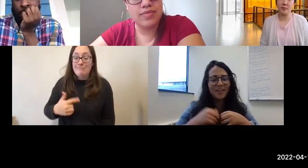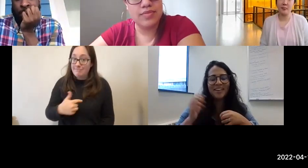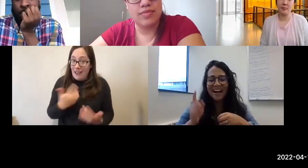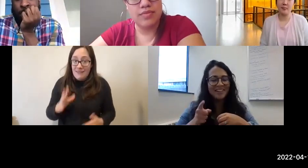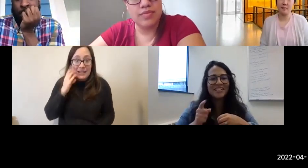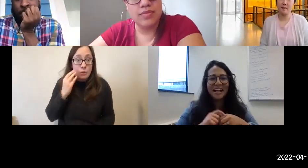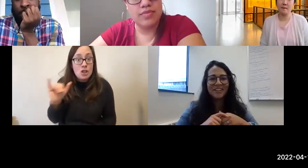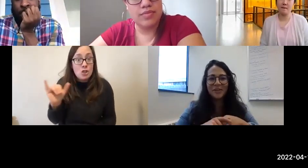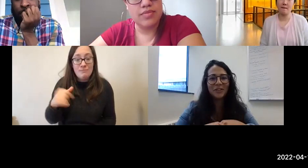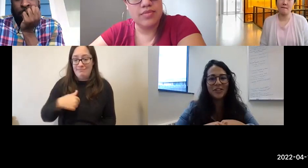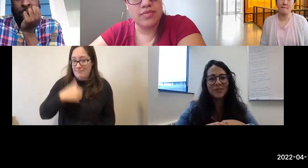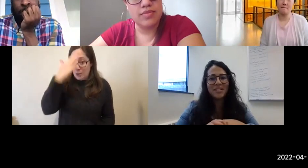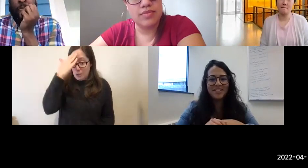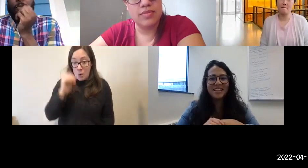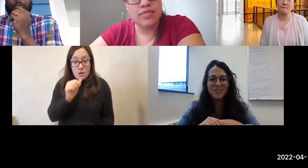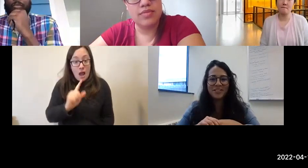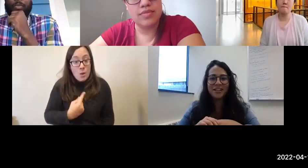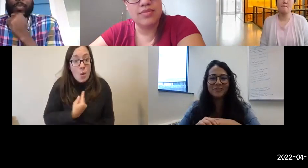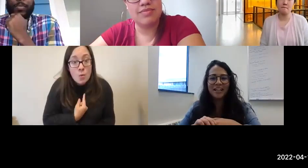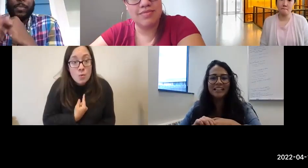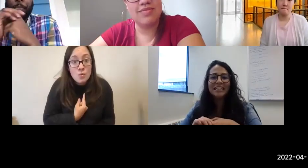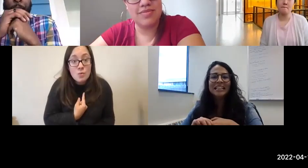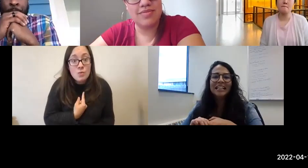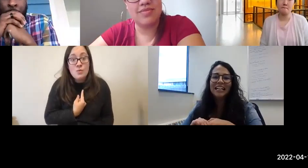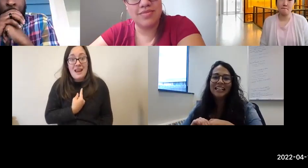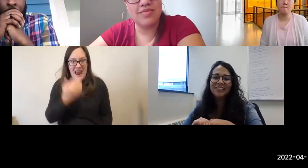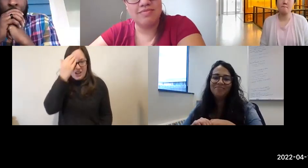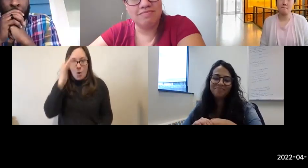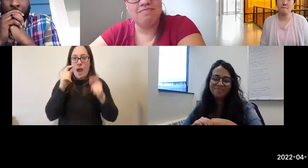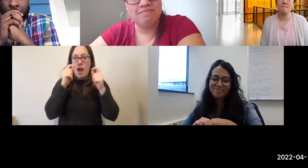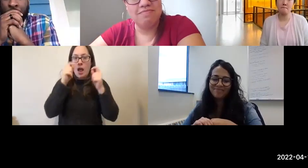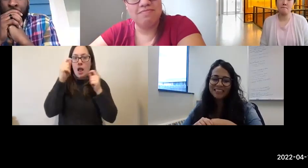the only one. I know exactly what look you were even saying yourself, right?